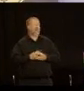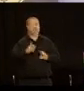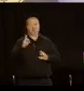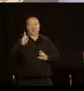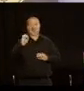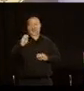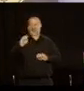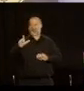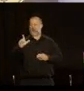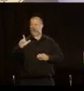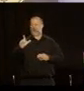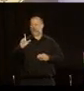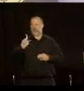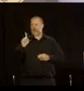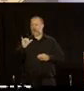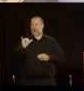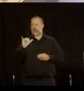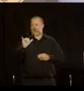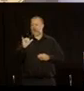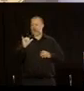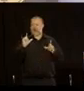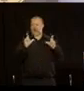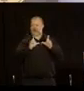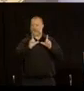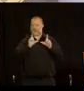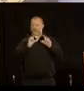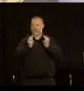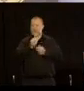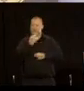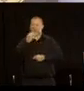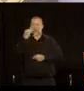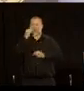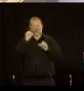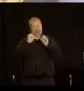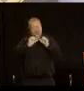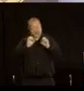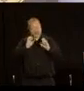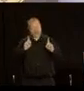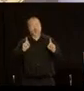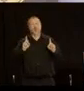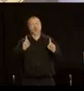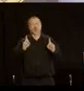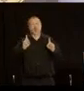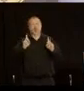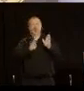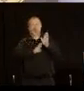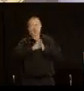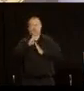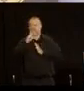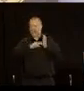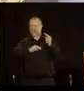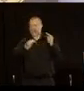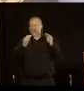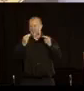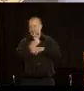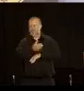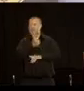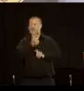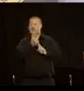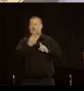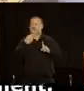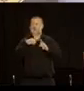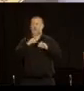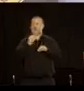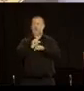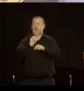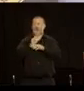Daniel currently resides in an APD licensed group home. He is continuing his education, excelling in reading and math, and in addition,